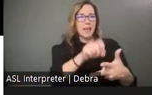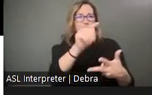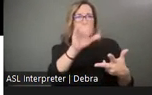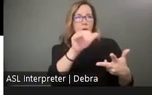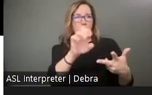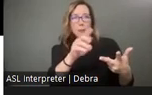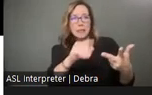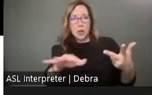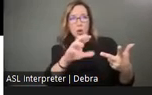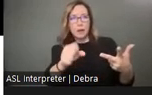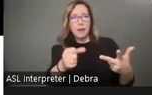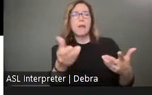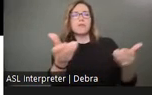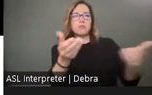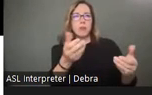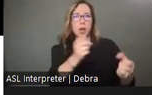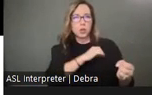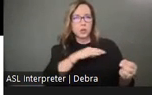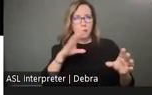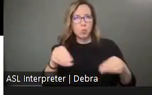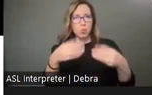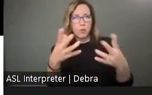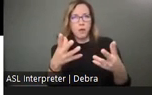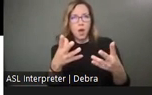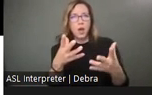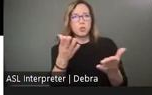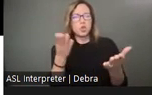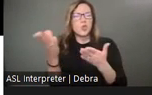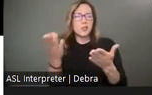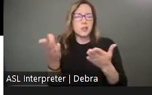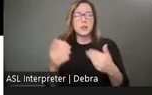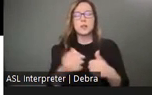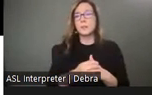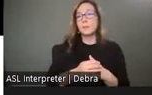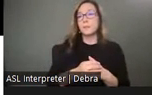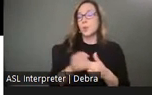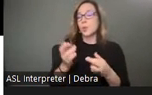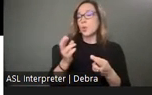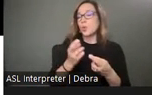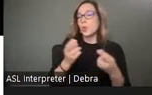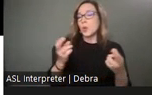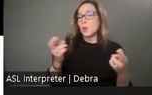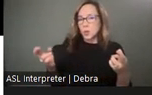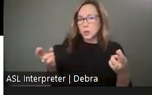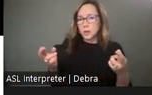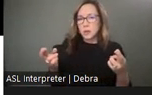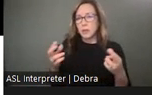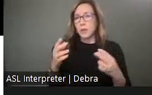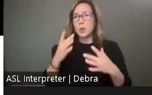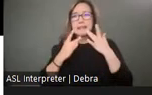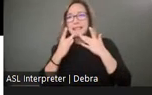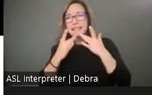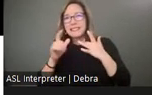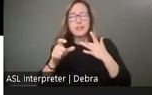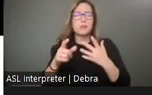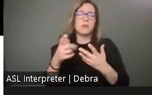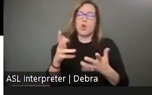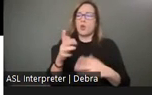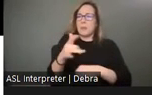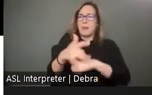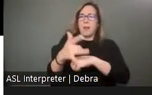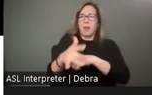and outfit staff to provide those services. The resources for those disaster-caused unmet needs should already be available so